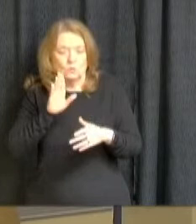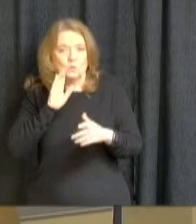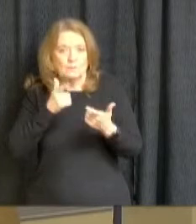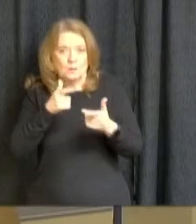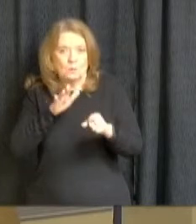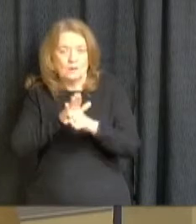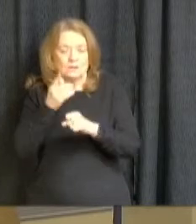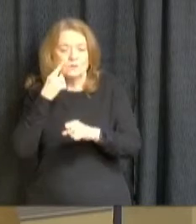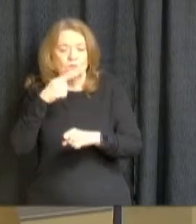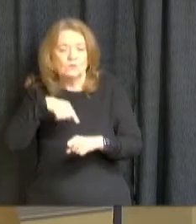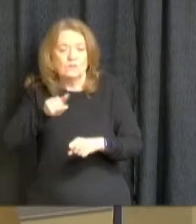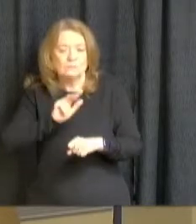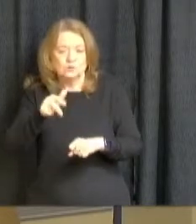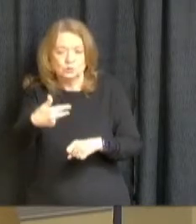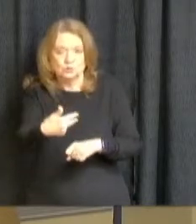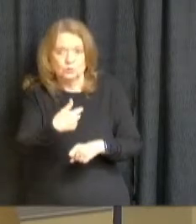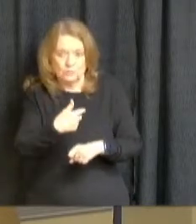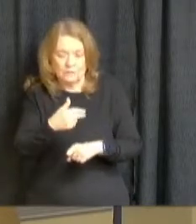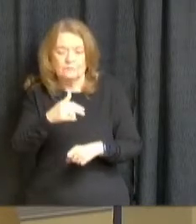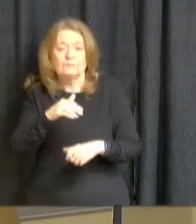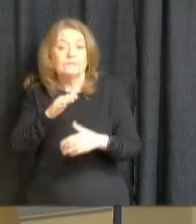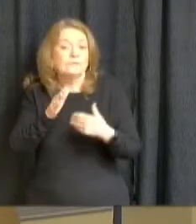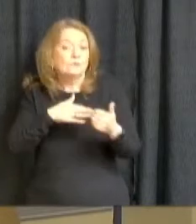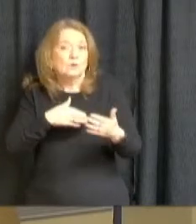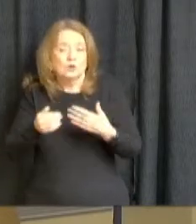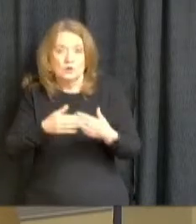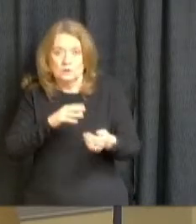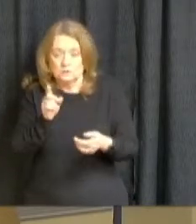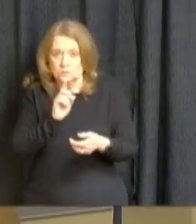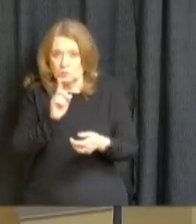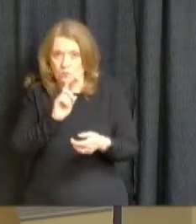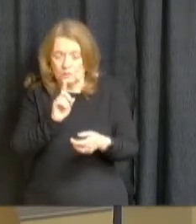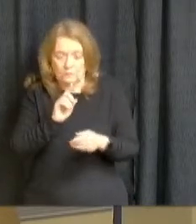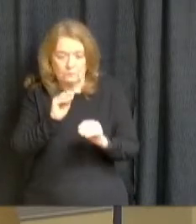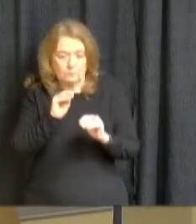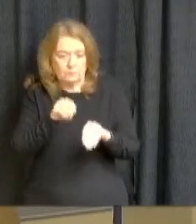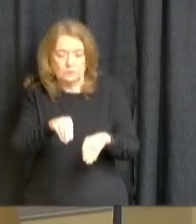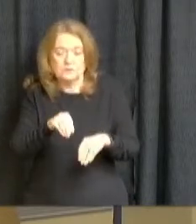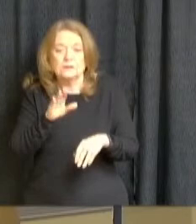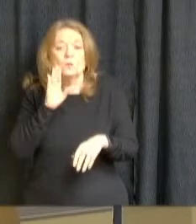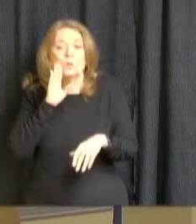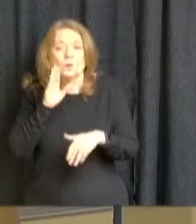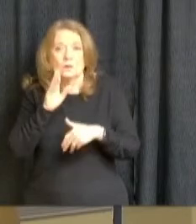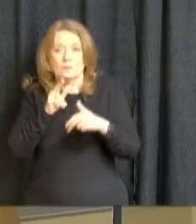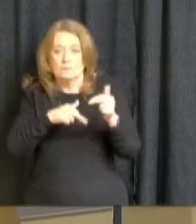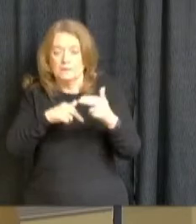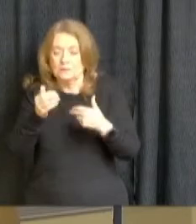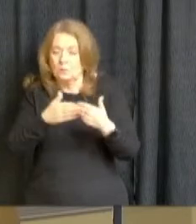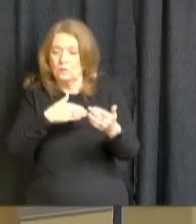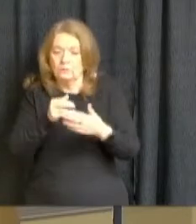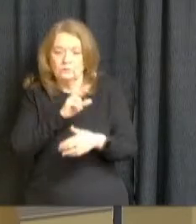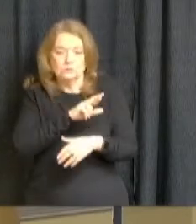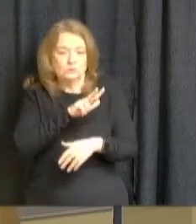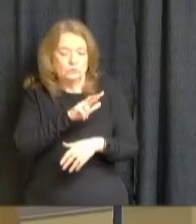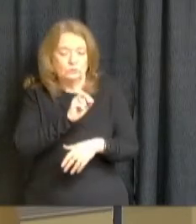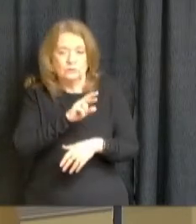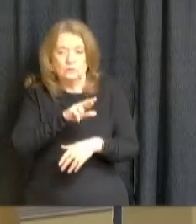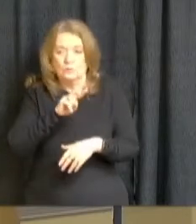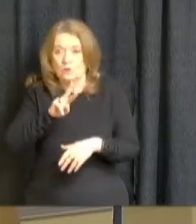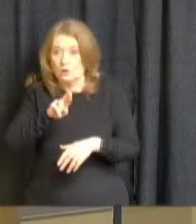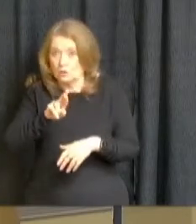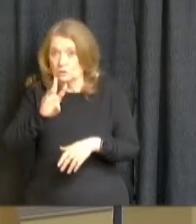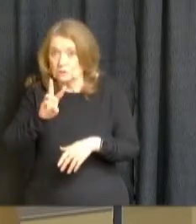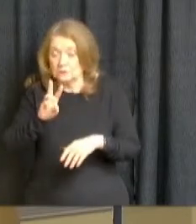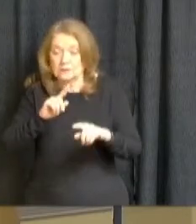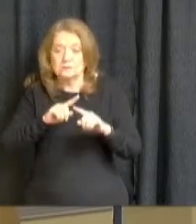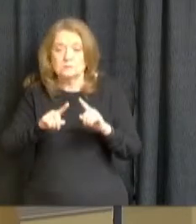at that point. And that regardless of where it goes, he does plan to develop it, whether it's R3 or R6, but the